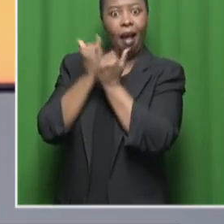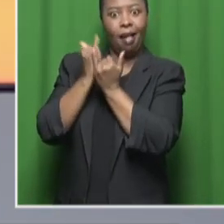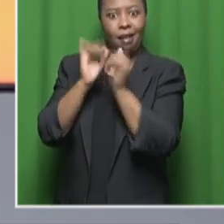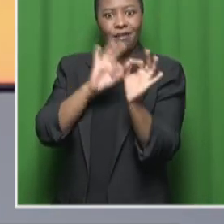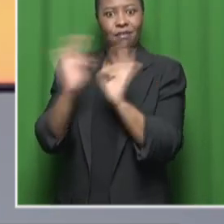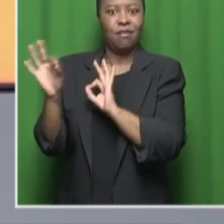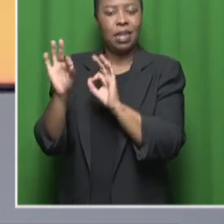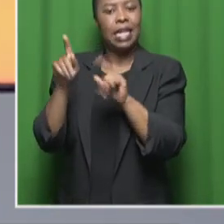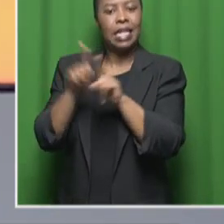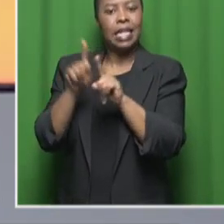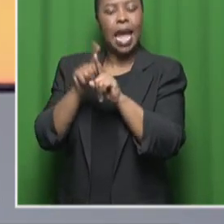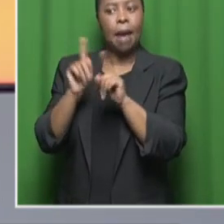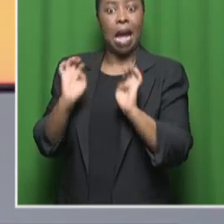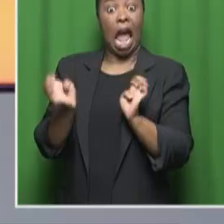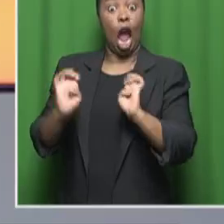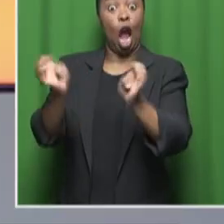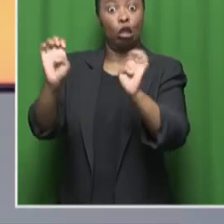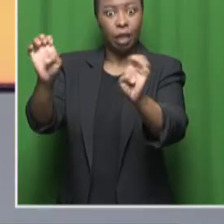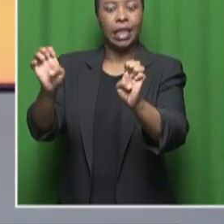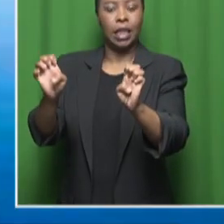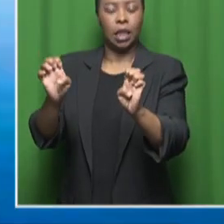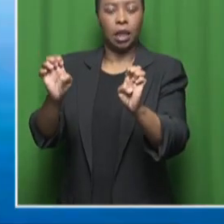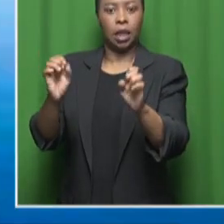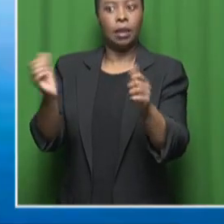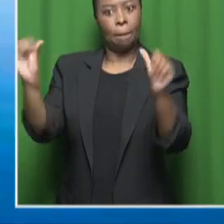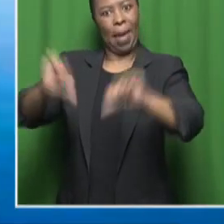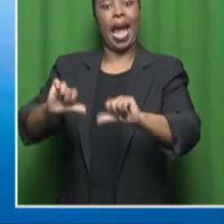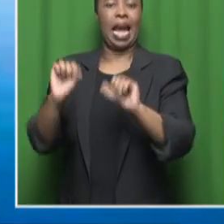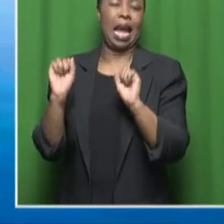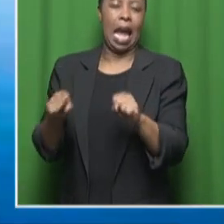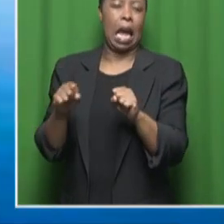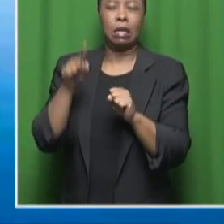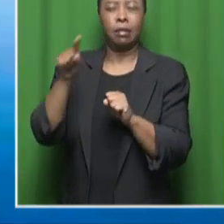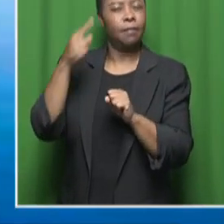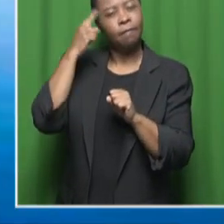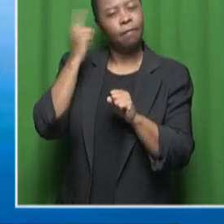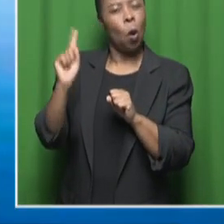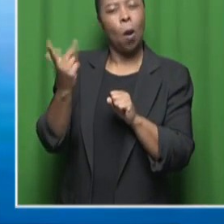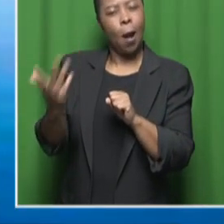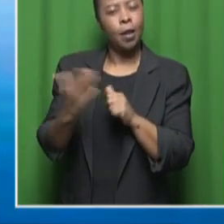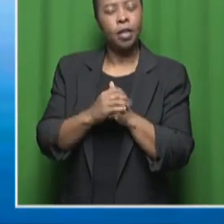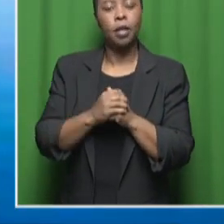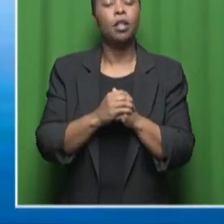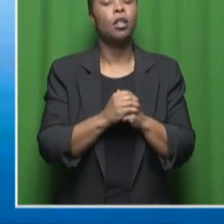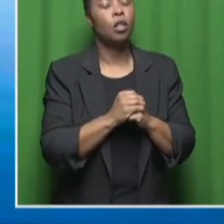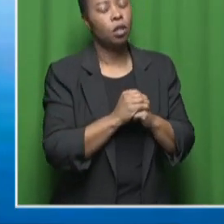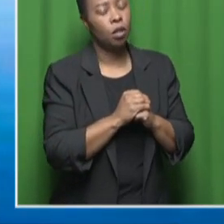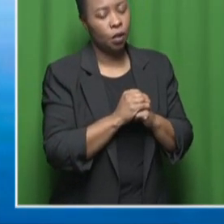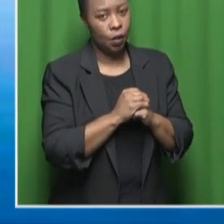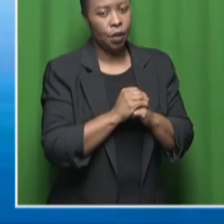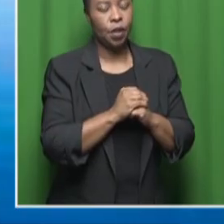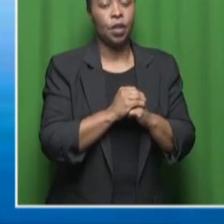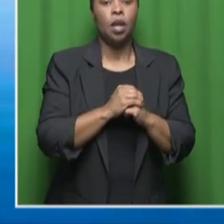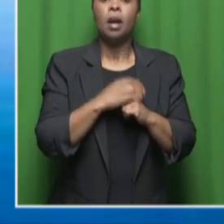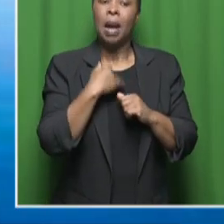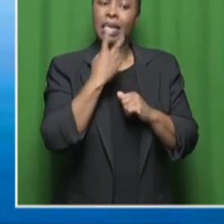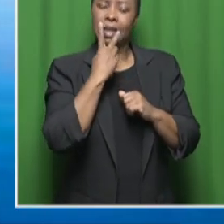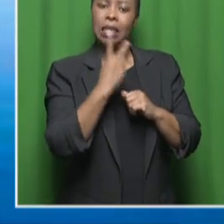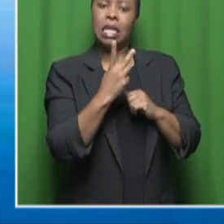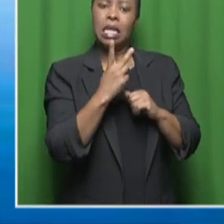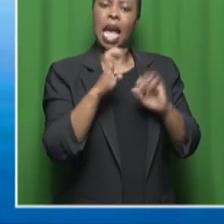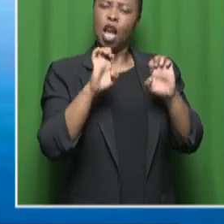agency. What have you noted on that front? Yeah, I think we need to, relook at how education has been